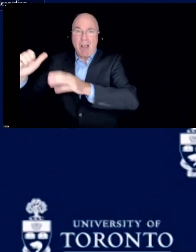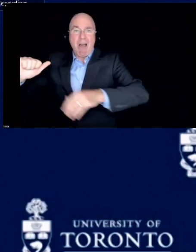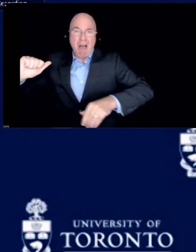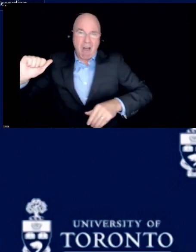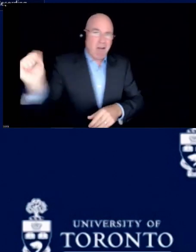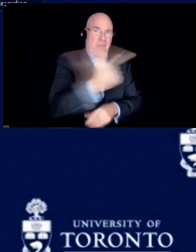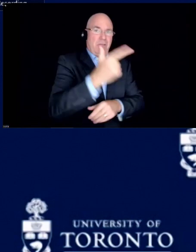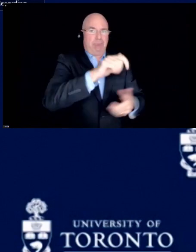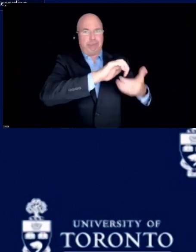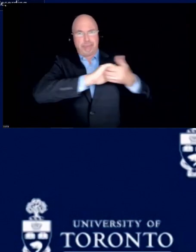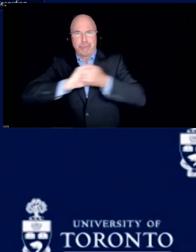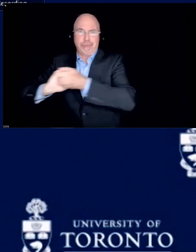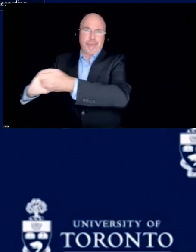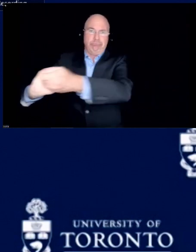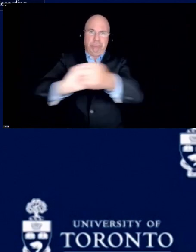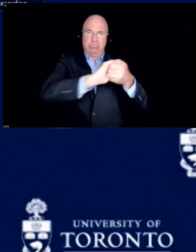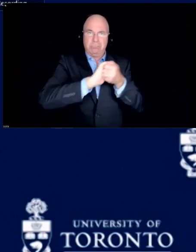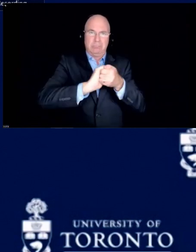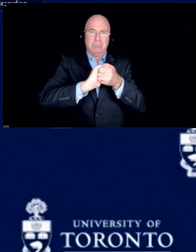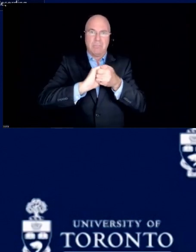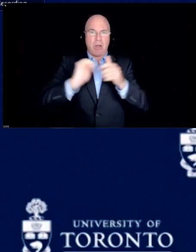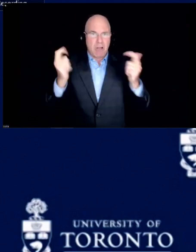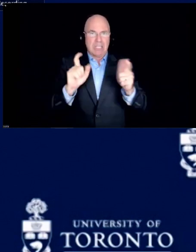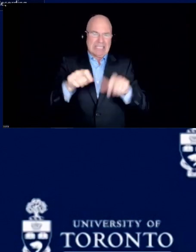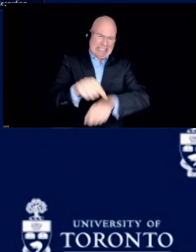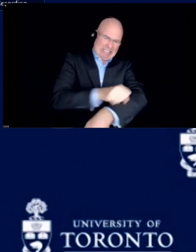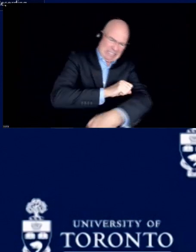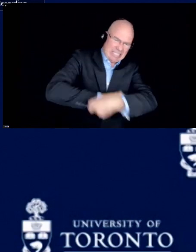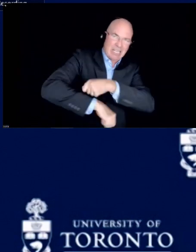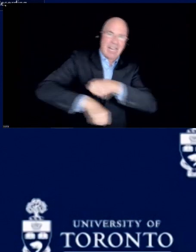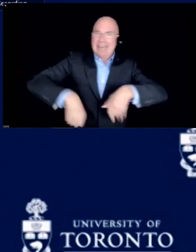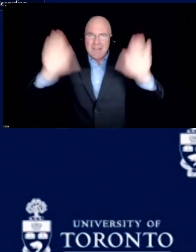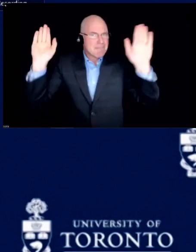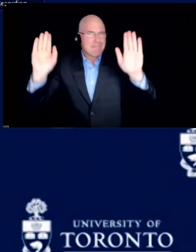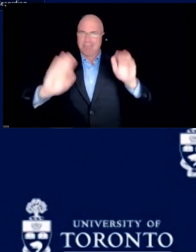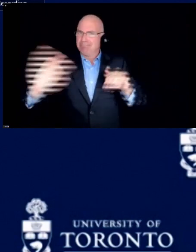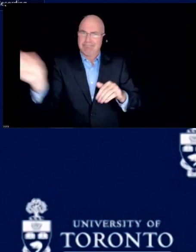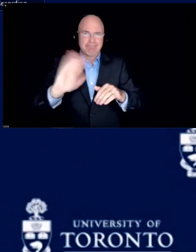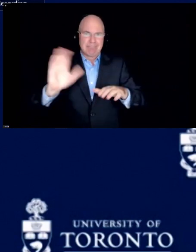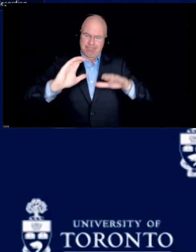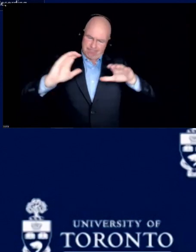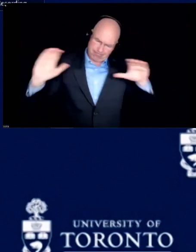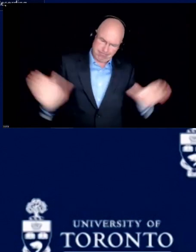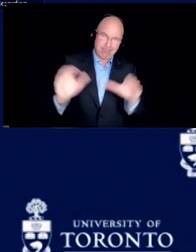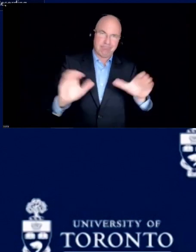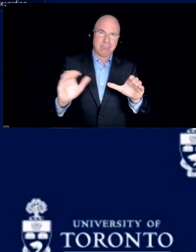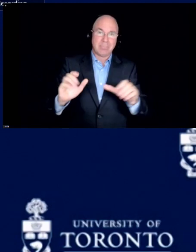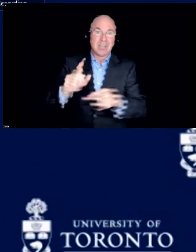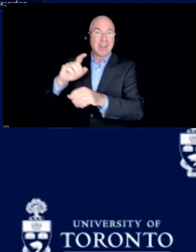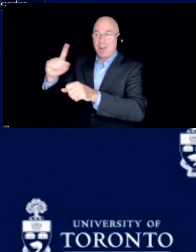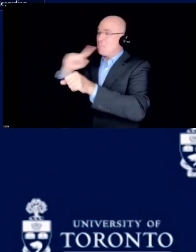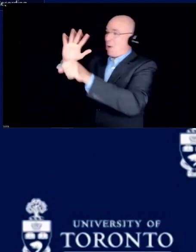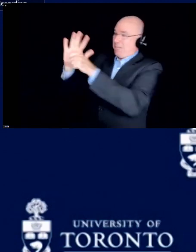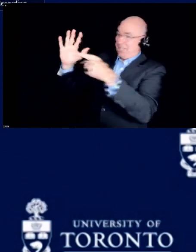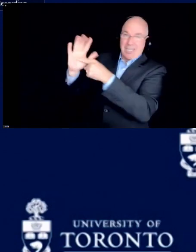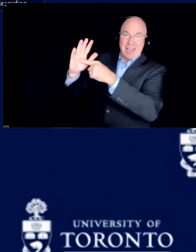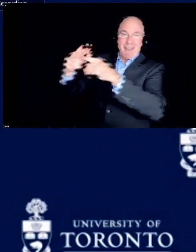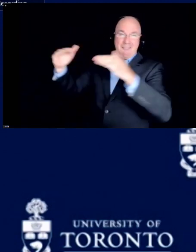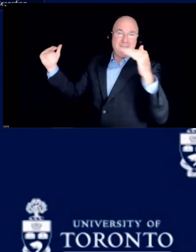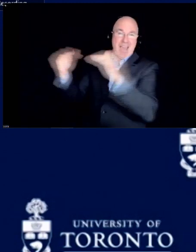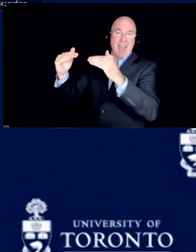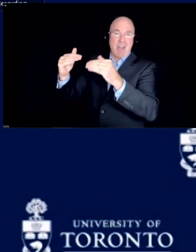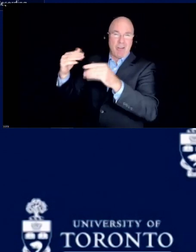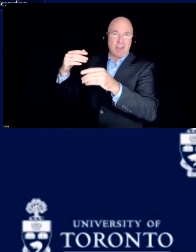effort, genuinely and tirelessly doing our collective and individual part to deliver on the promise of a fair, conscientious, and